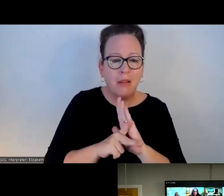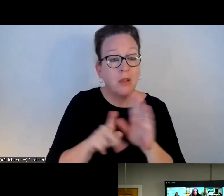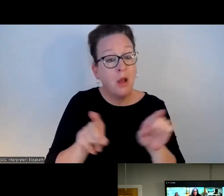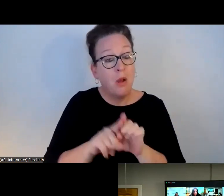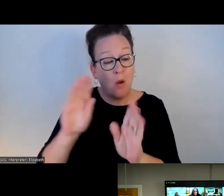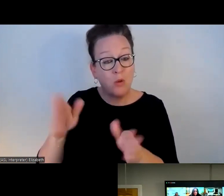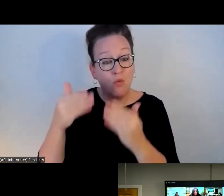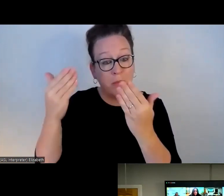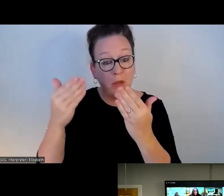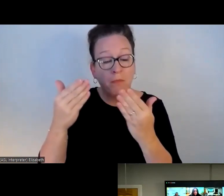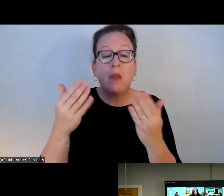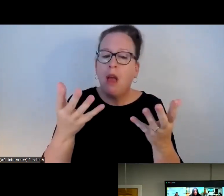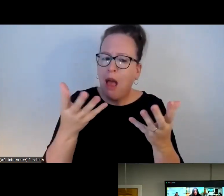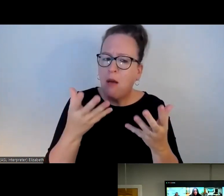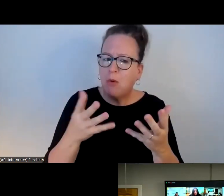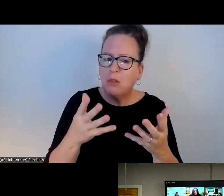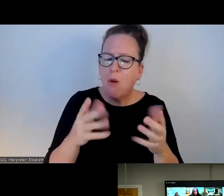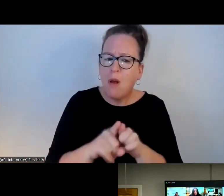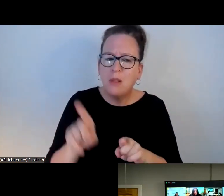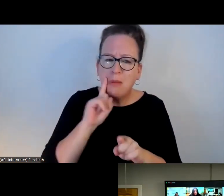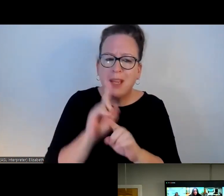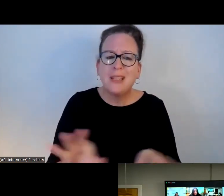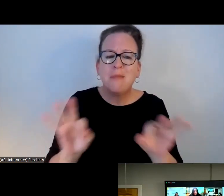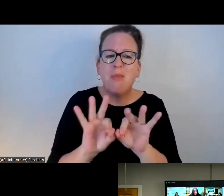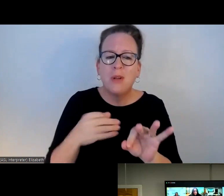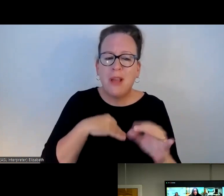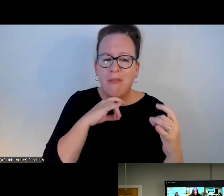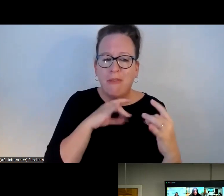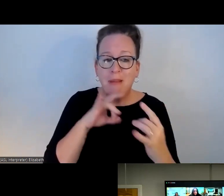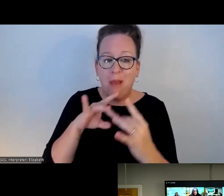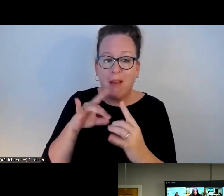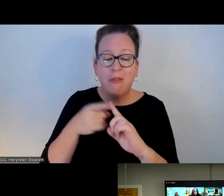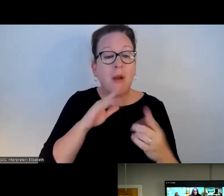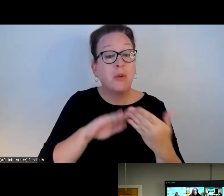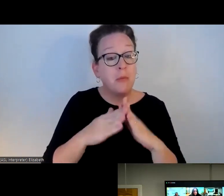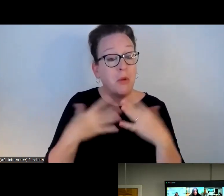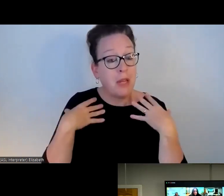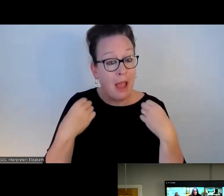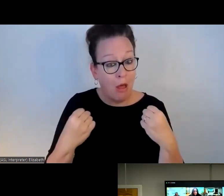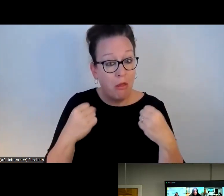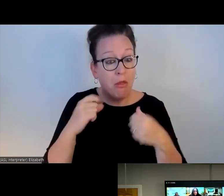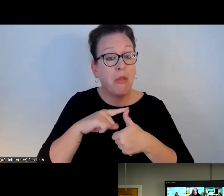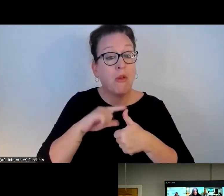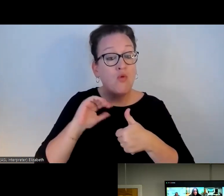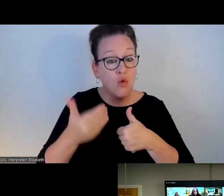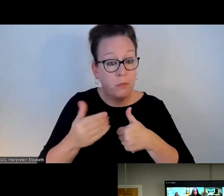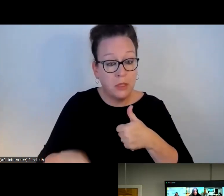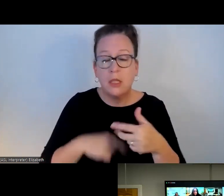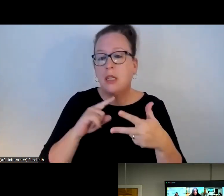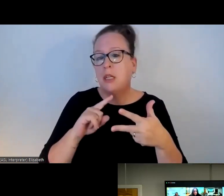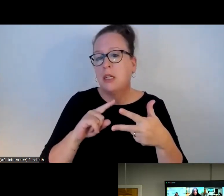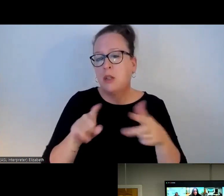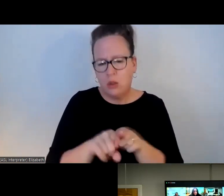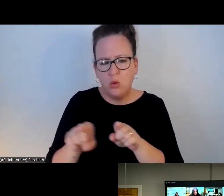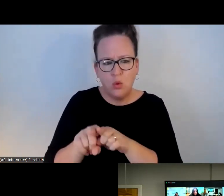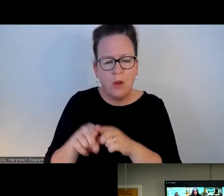would also welcome some practical feedback from community health groups,